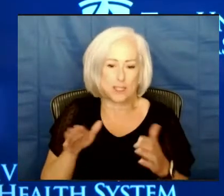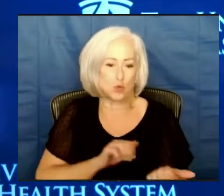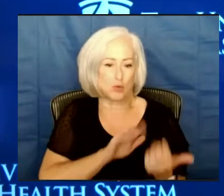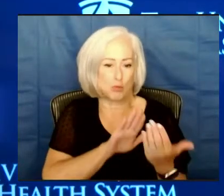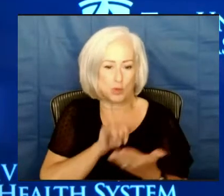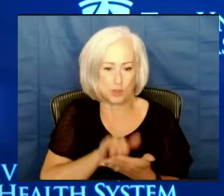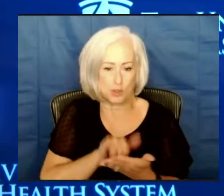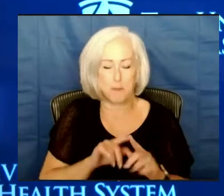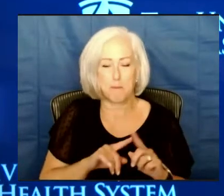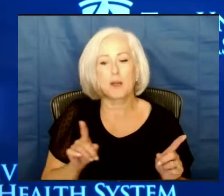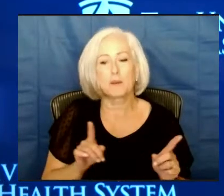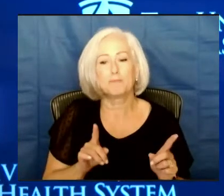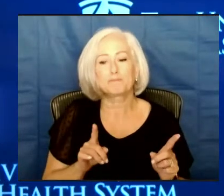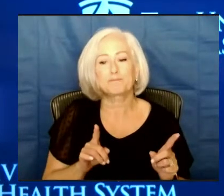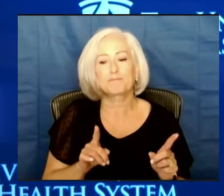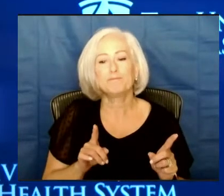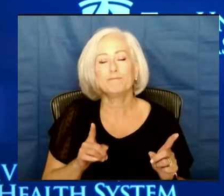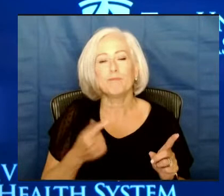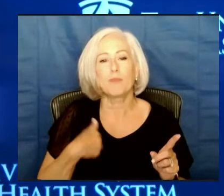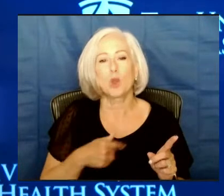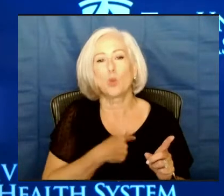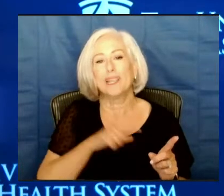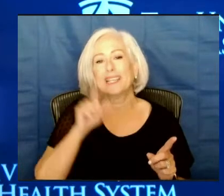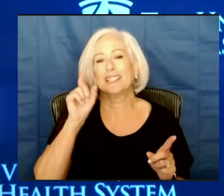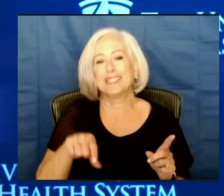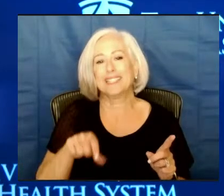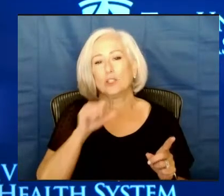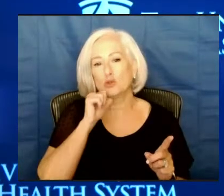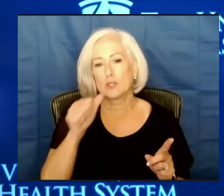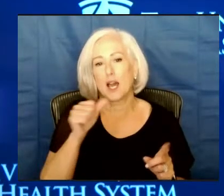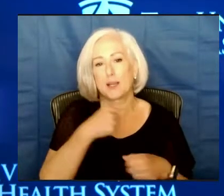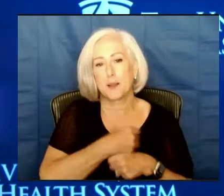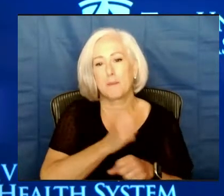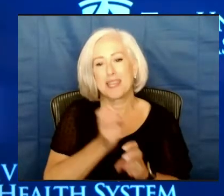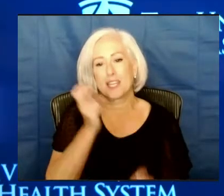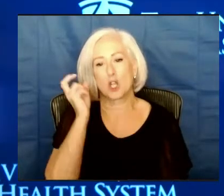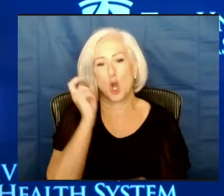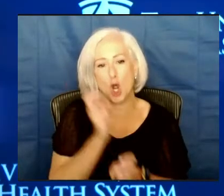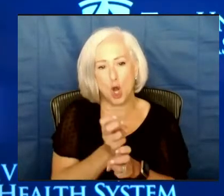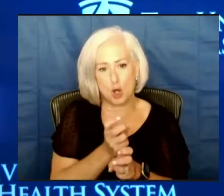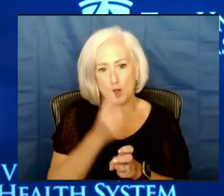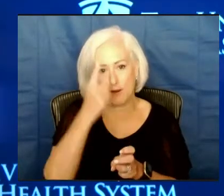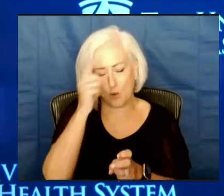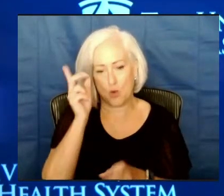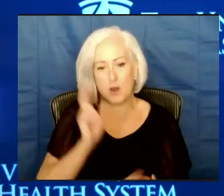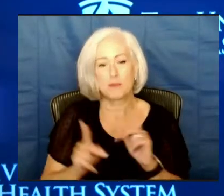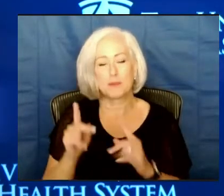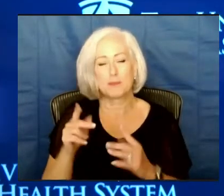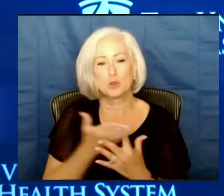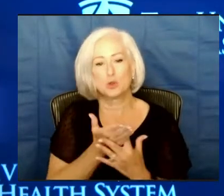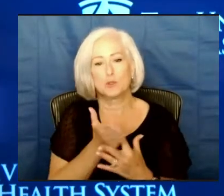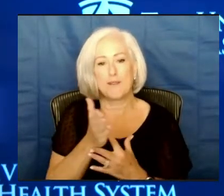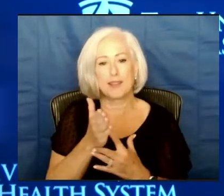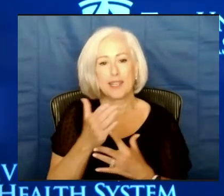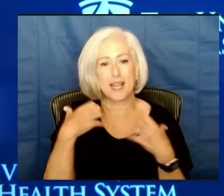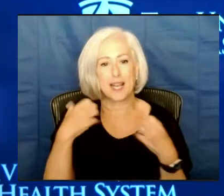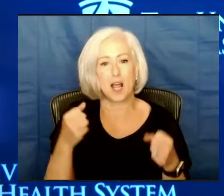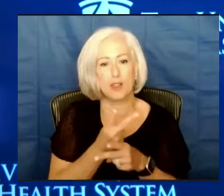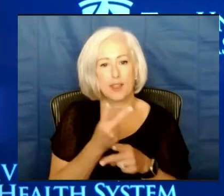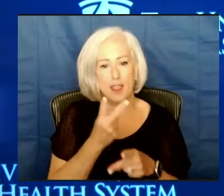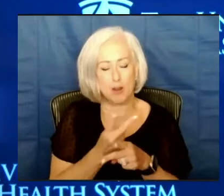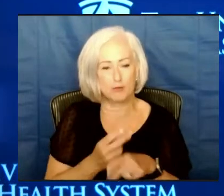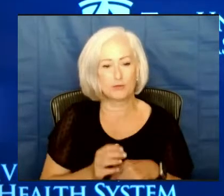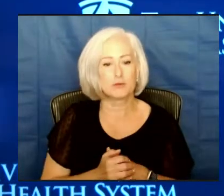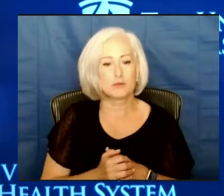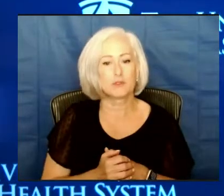what we need to do is not make it so hard to navigate healthcare. And when we make